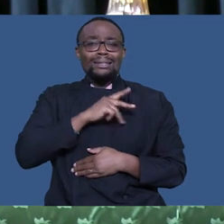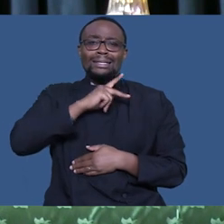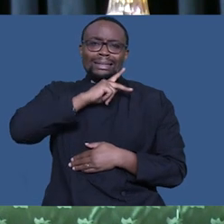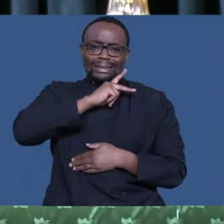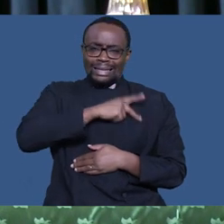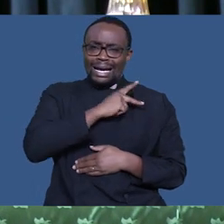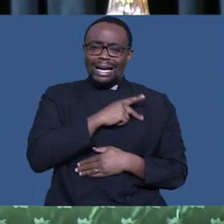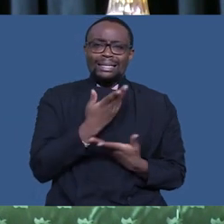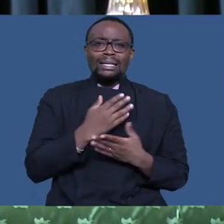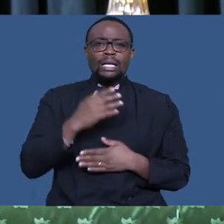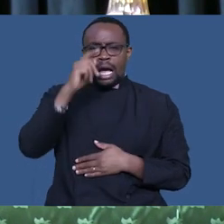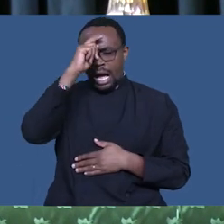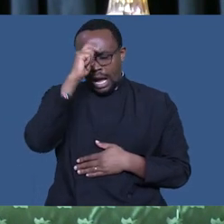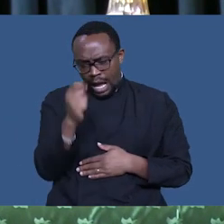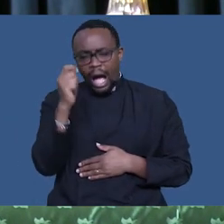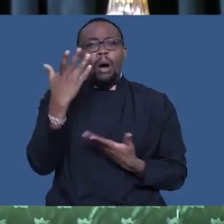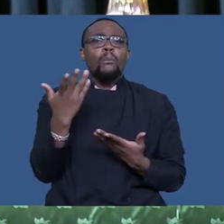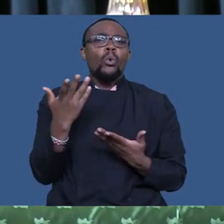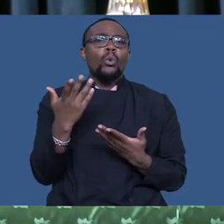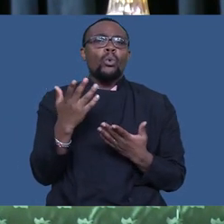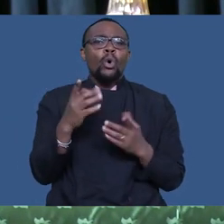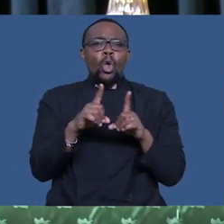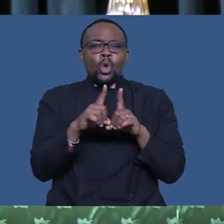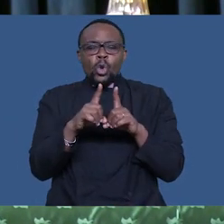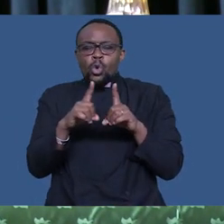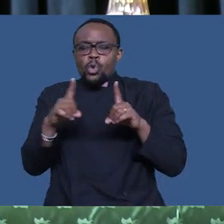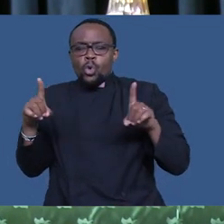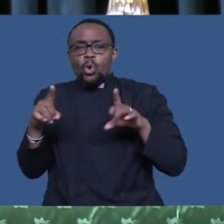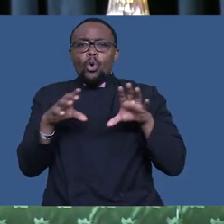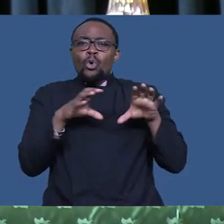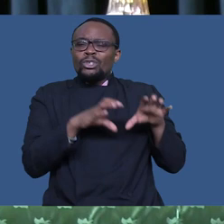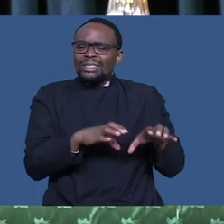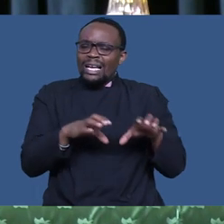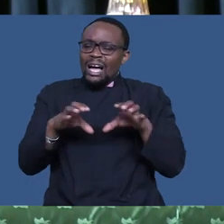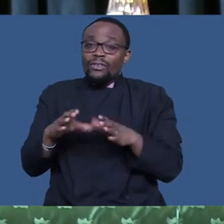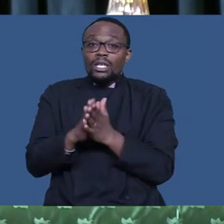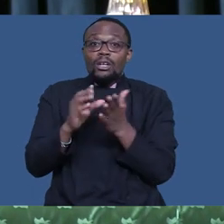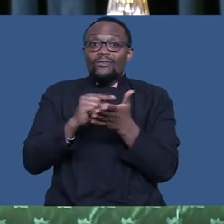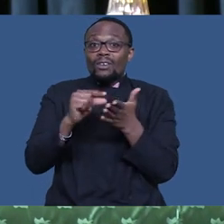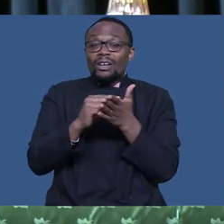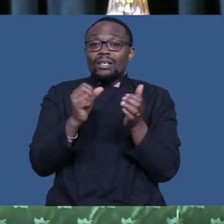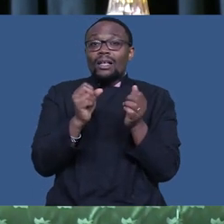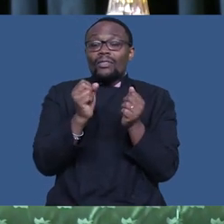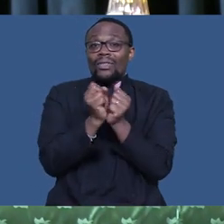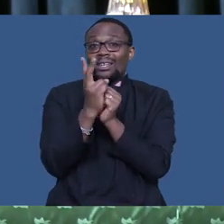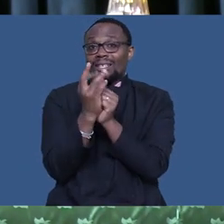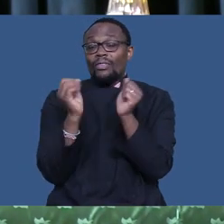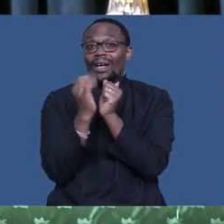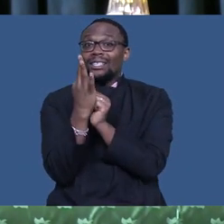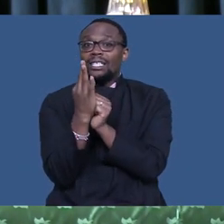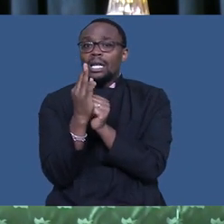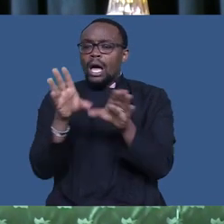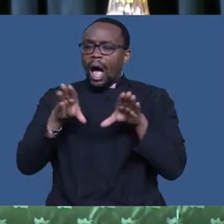humility, meekness, long-suffering, and in verse 13, bearing with one another